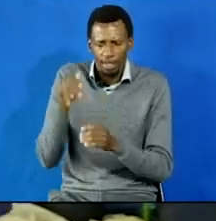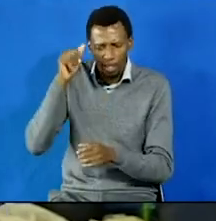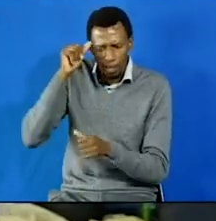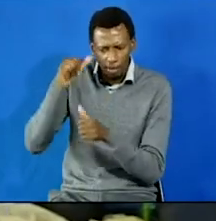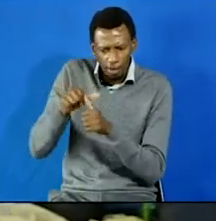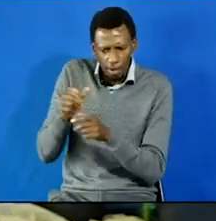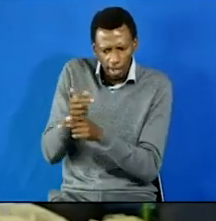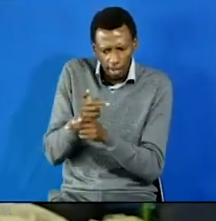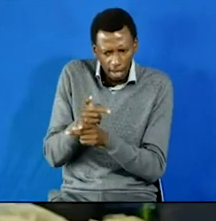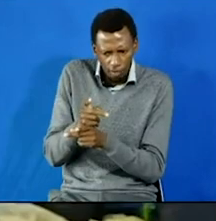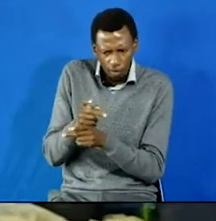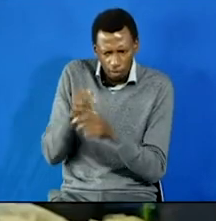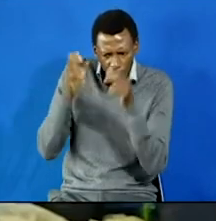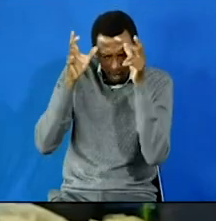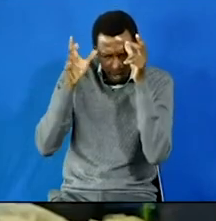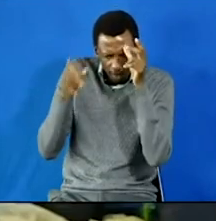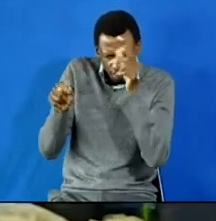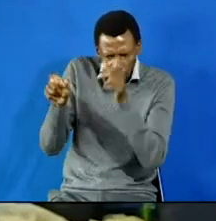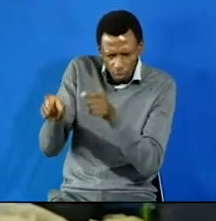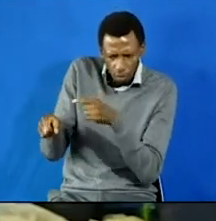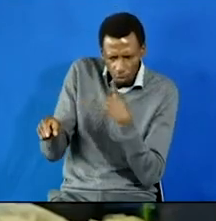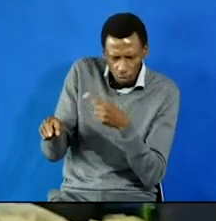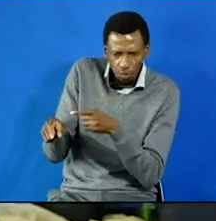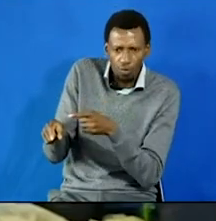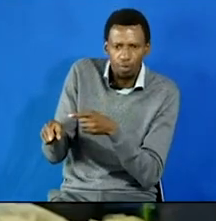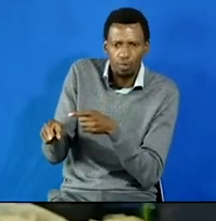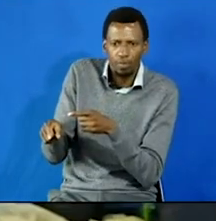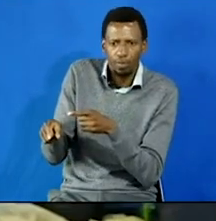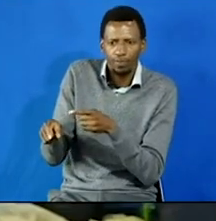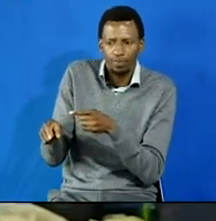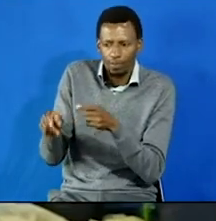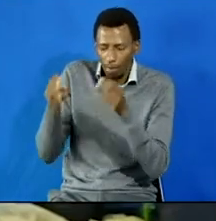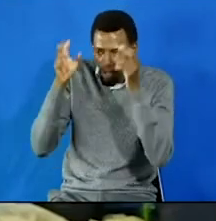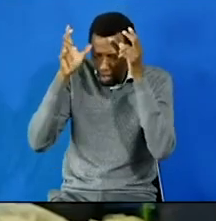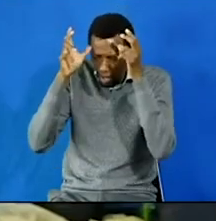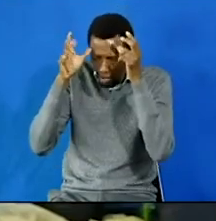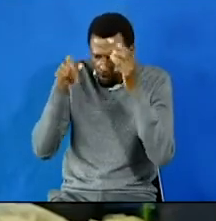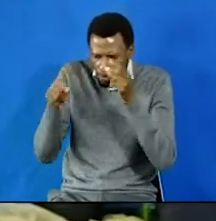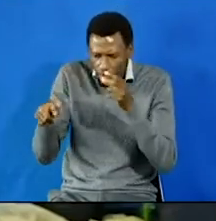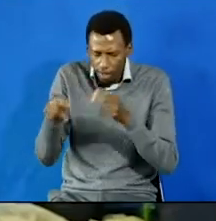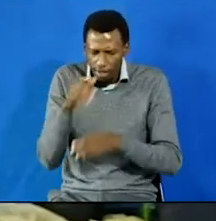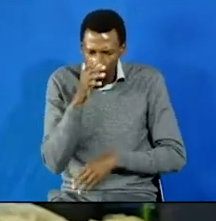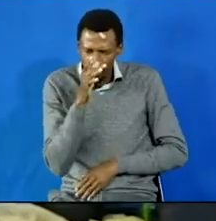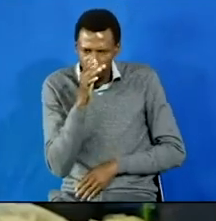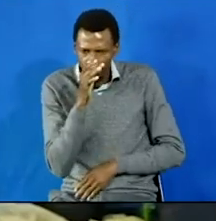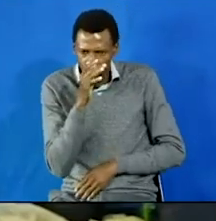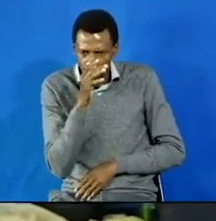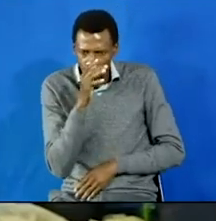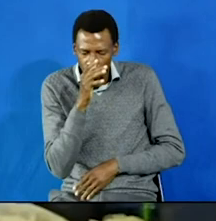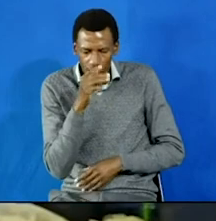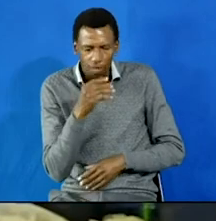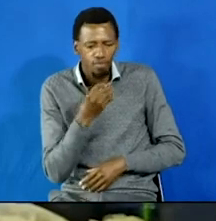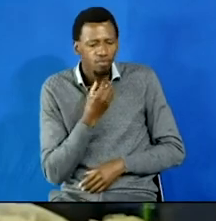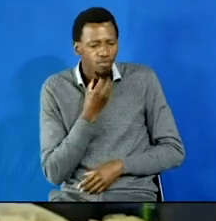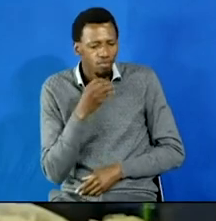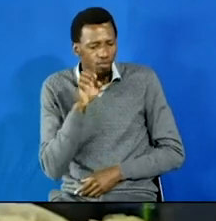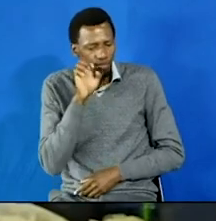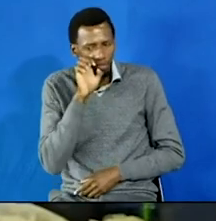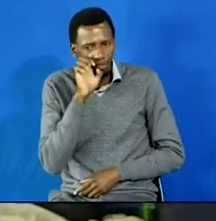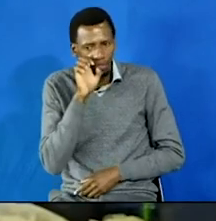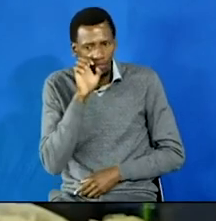who am I dealing with? He deceived Adam and Eve. And now